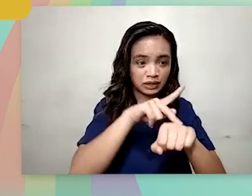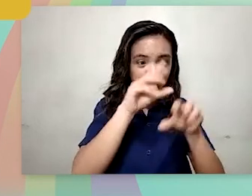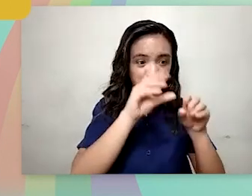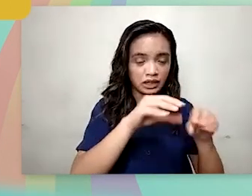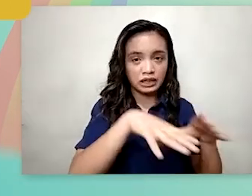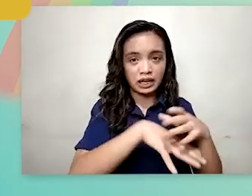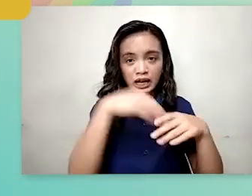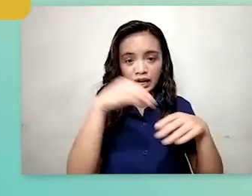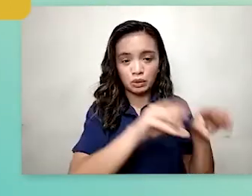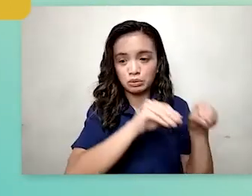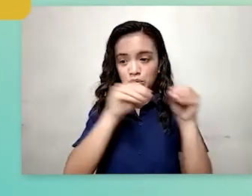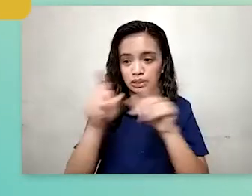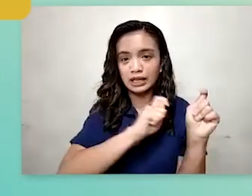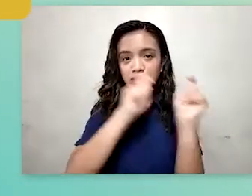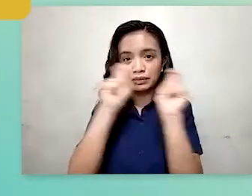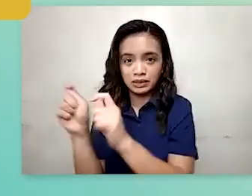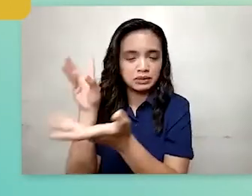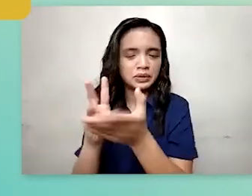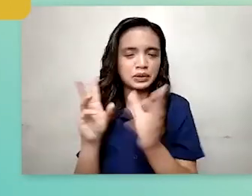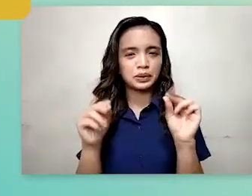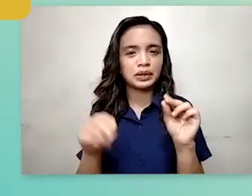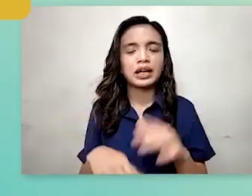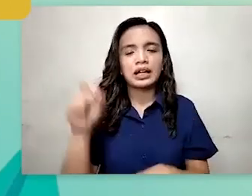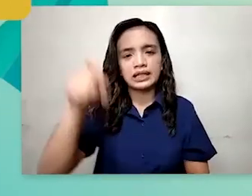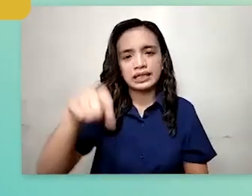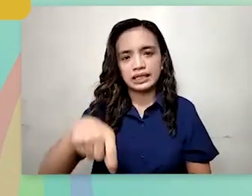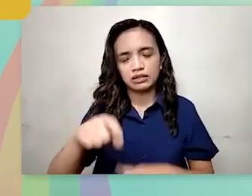spot. So there is always need for